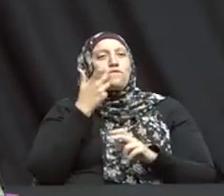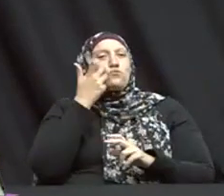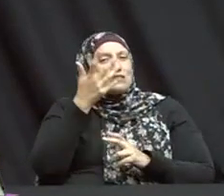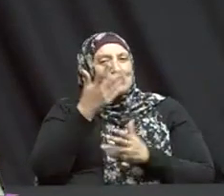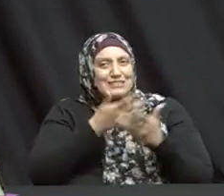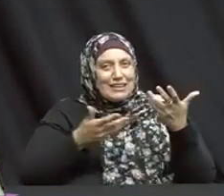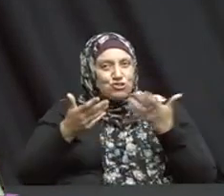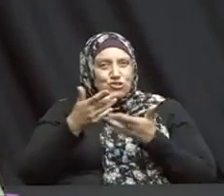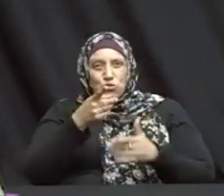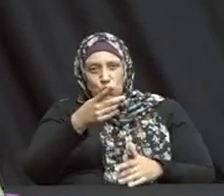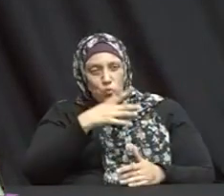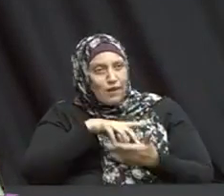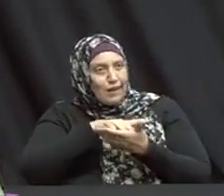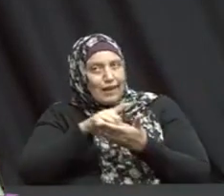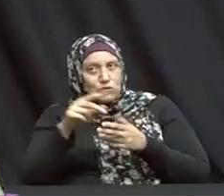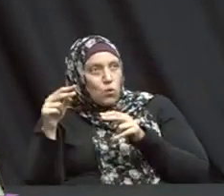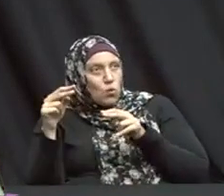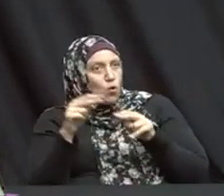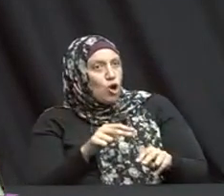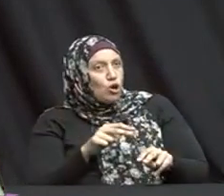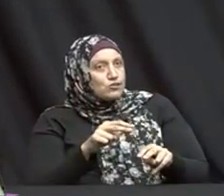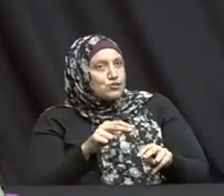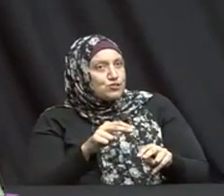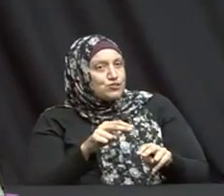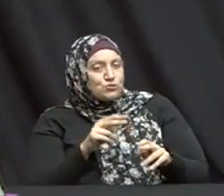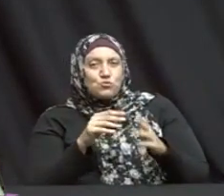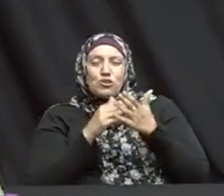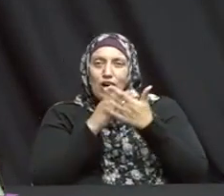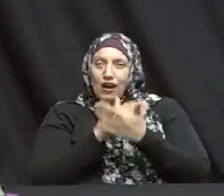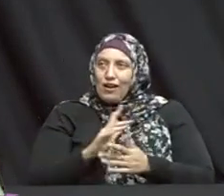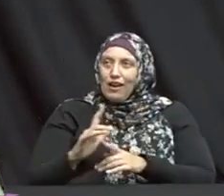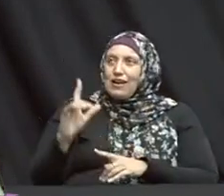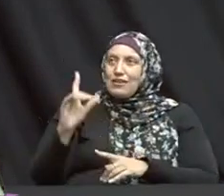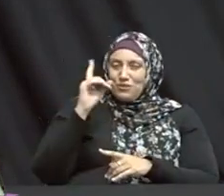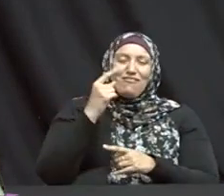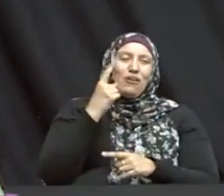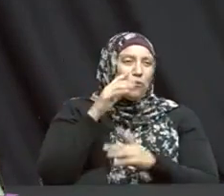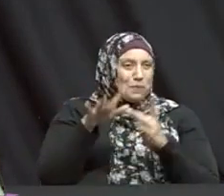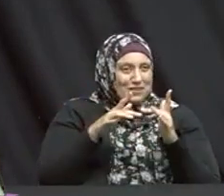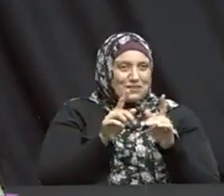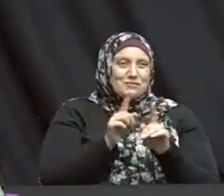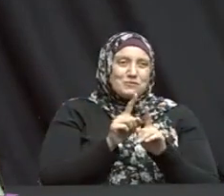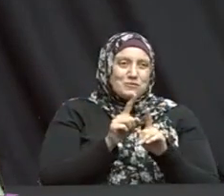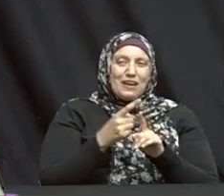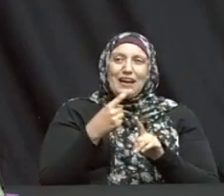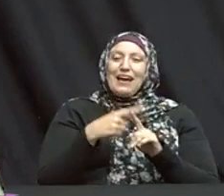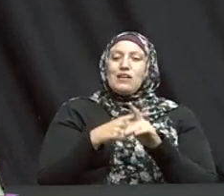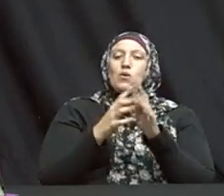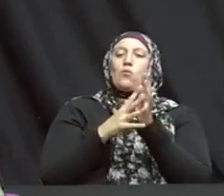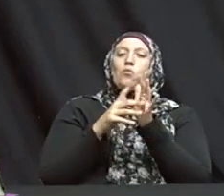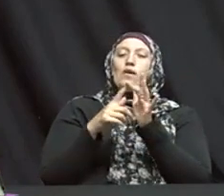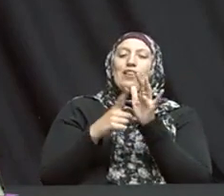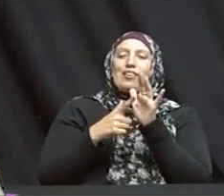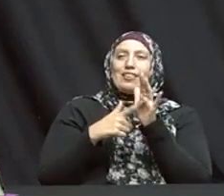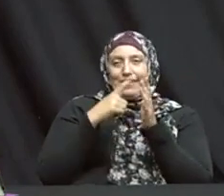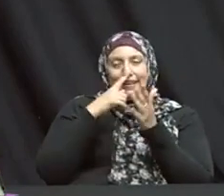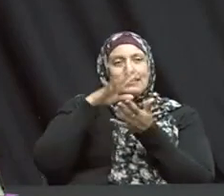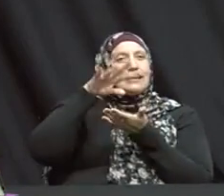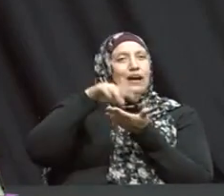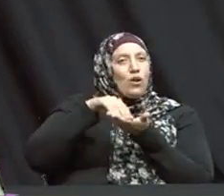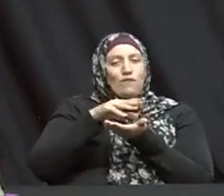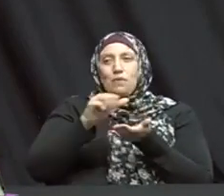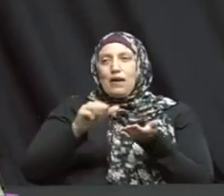recording of tonight's session and the previous session from last week, and of course also the will template as well. Thank you very